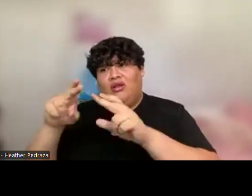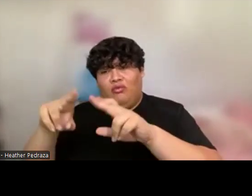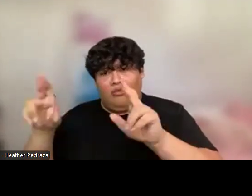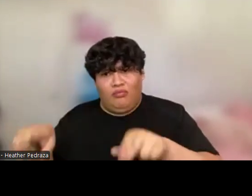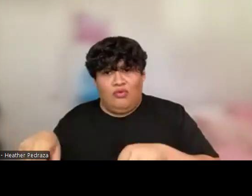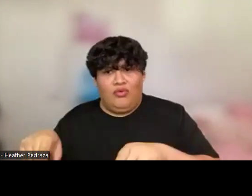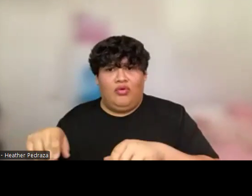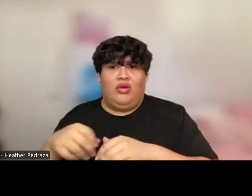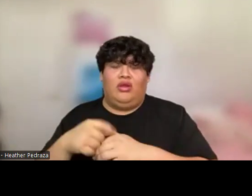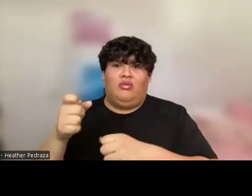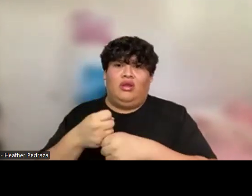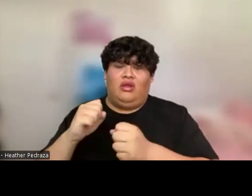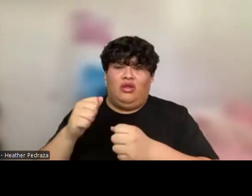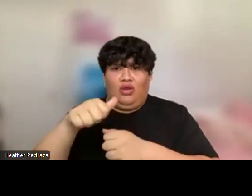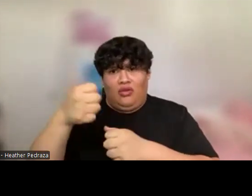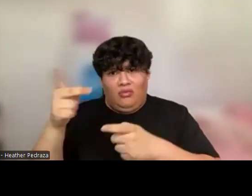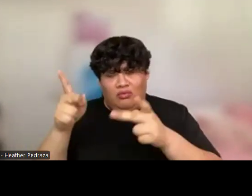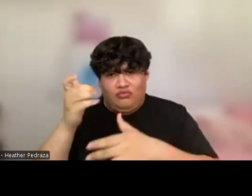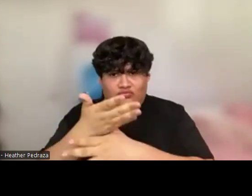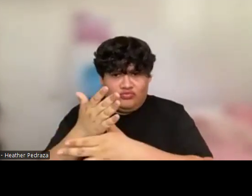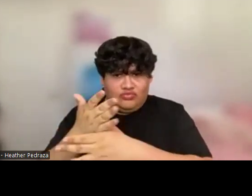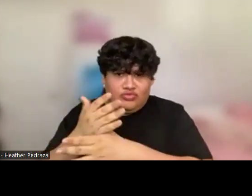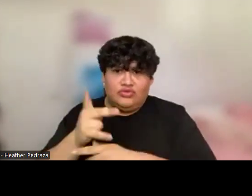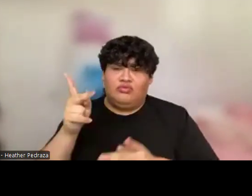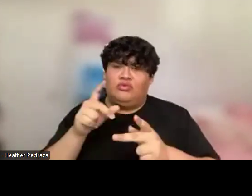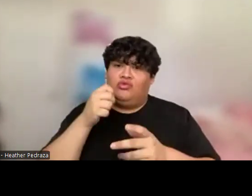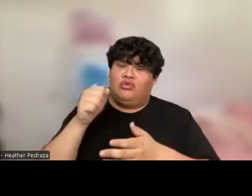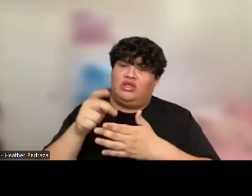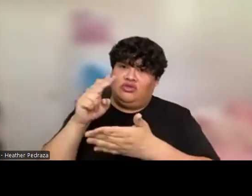make that public, so members of the legislature who are tracking